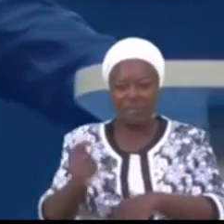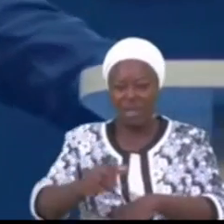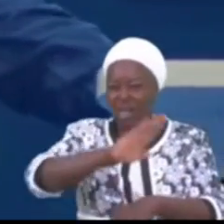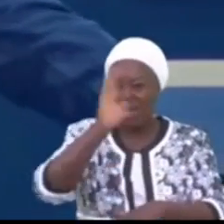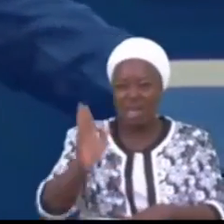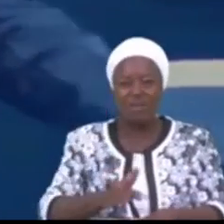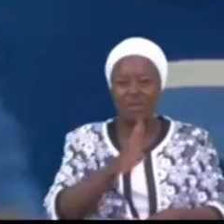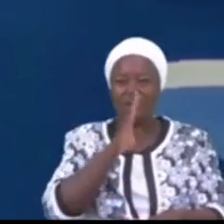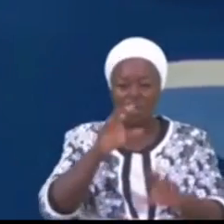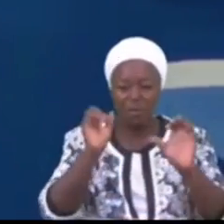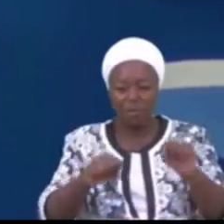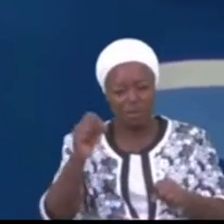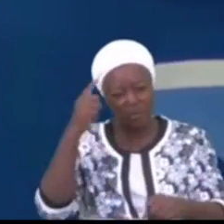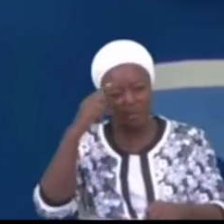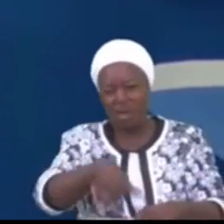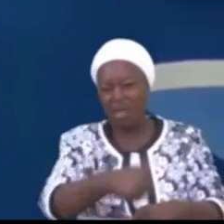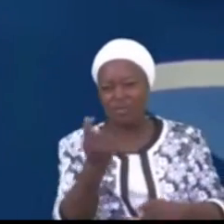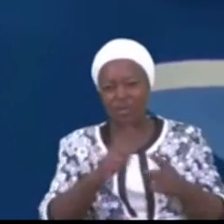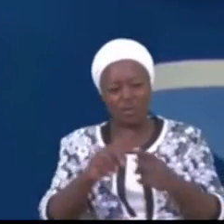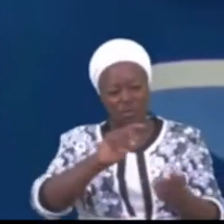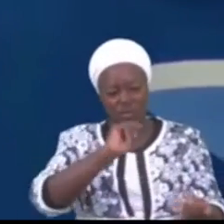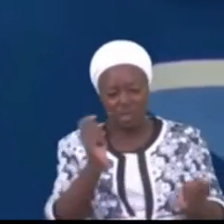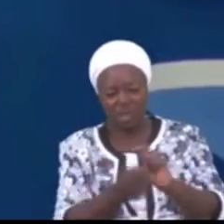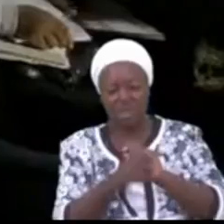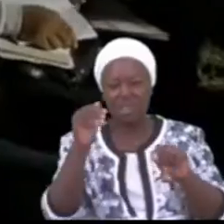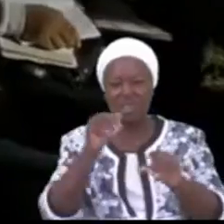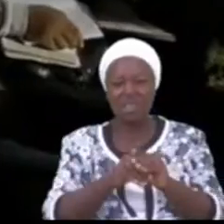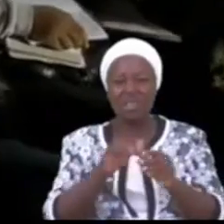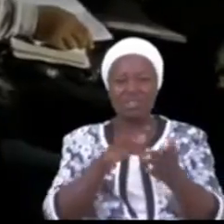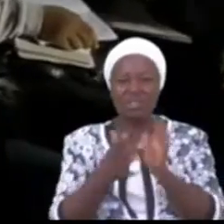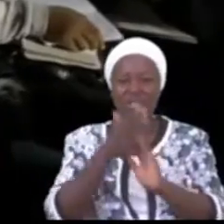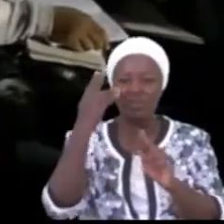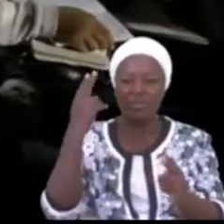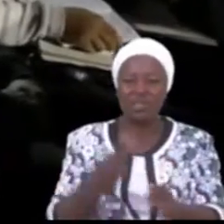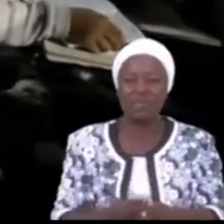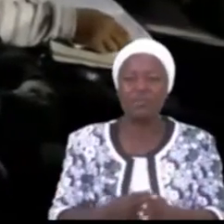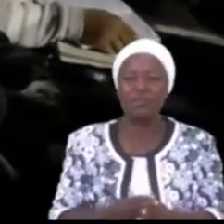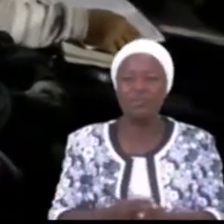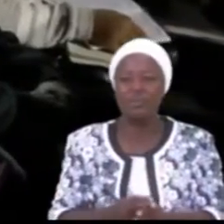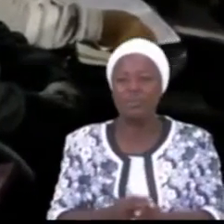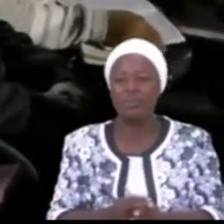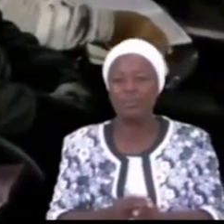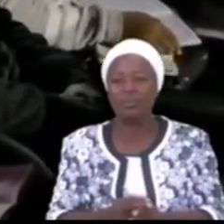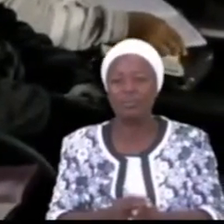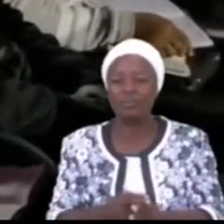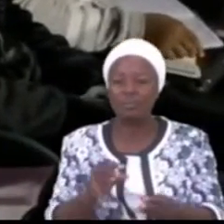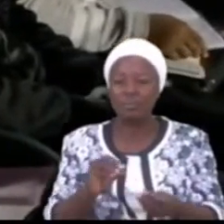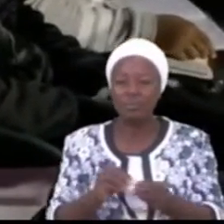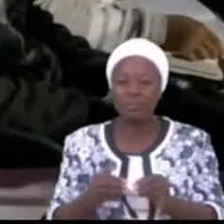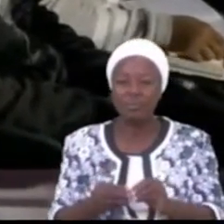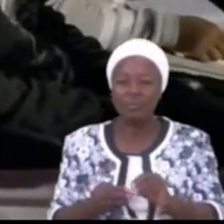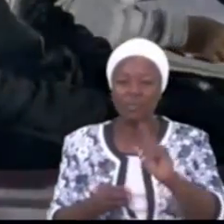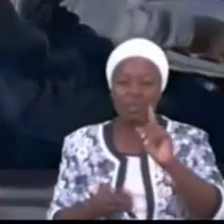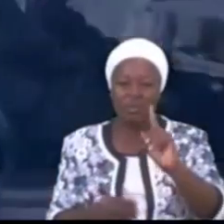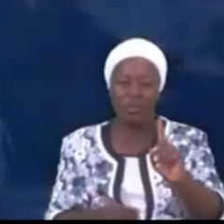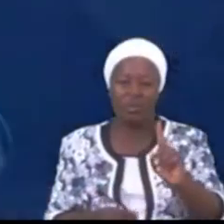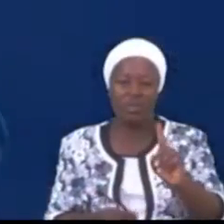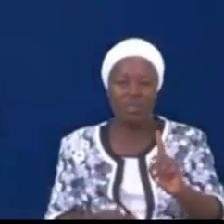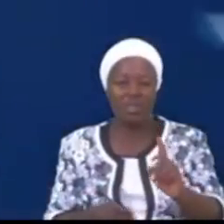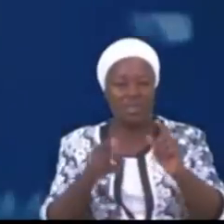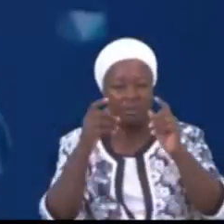irreversible in your life, in Jesus' name. Number one,